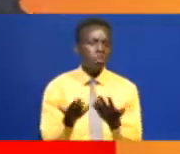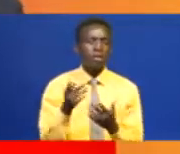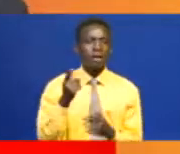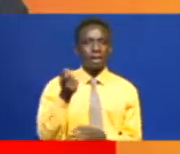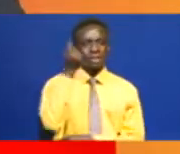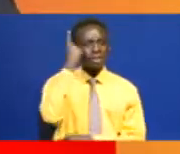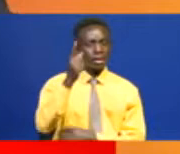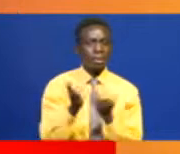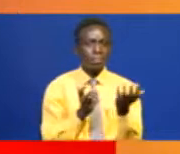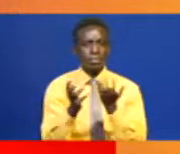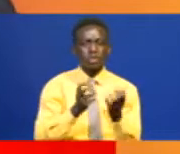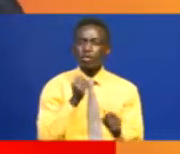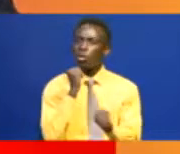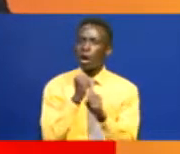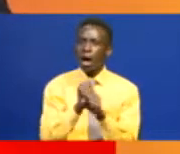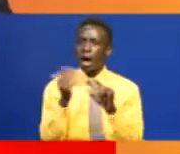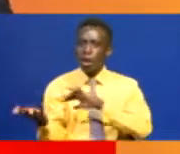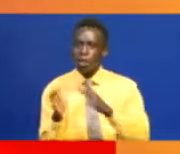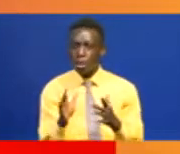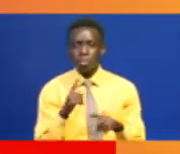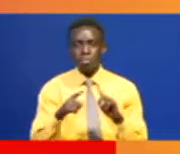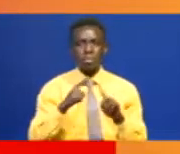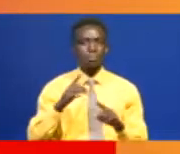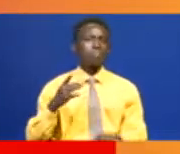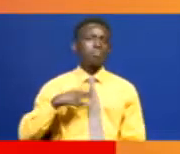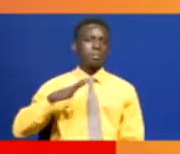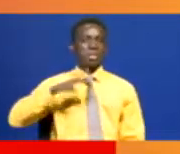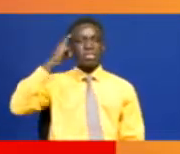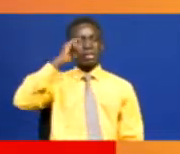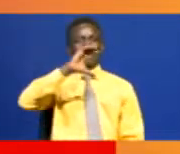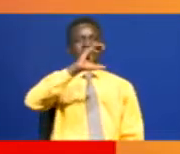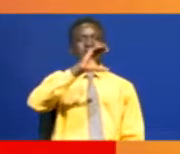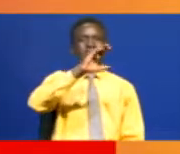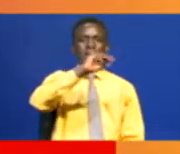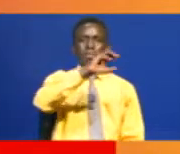that fallacy for so long that people thought CMOs are the problem. They were not the problem. Now we have a license.